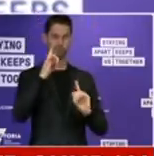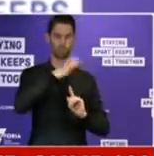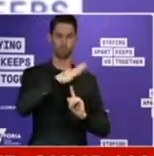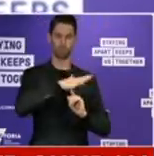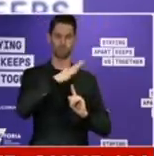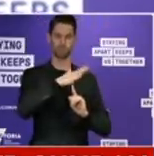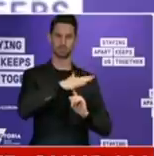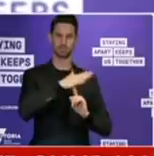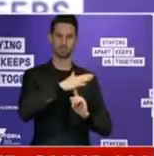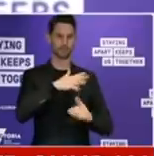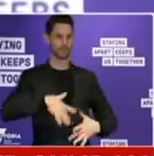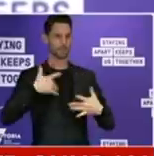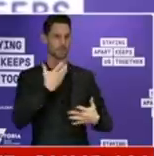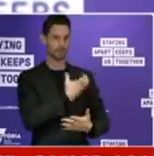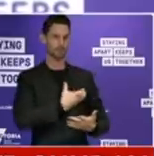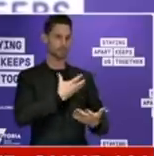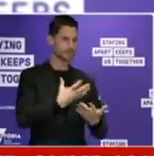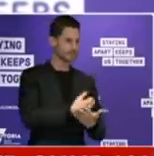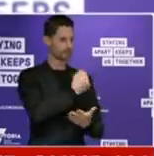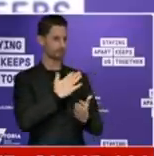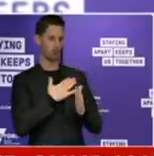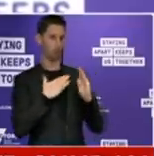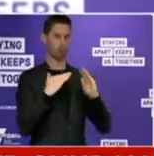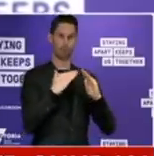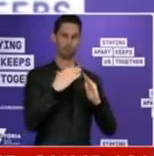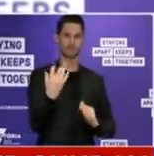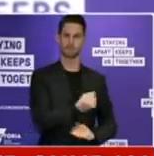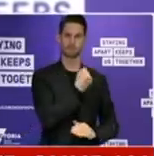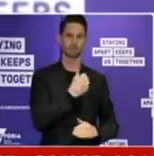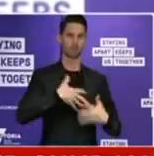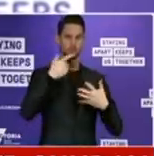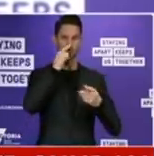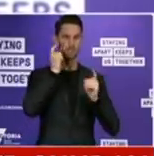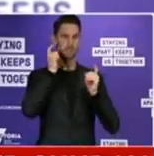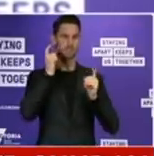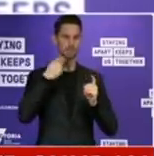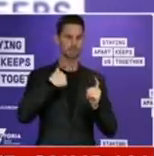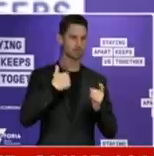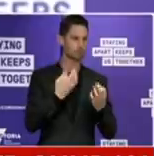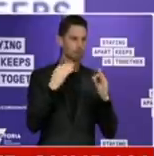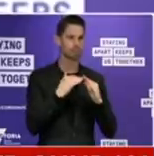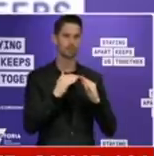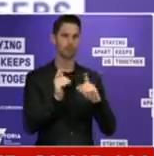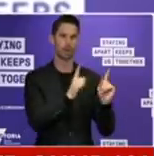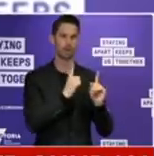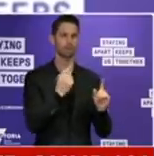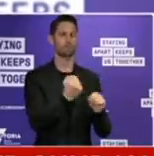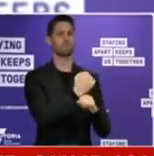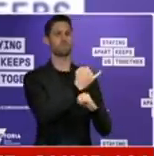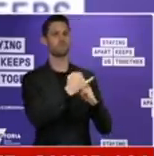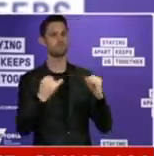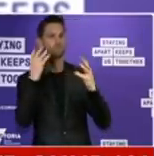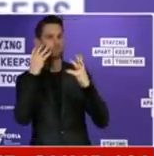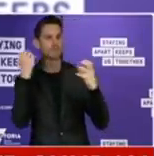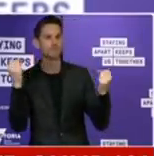sanctuary in these difficult times. Everybody needs a peace of mind to appreciate that their home is a place that